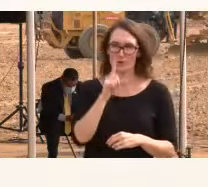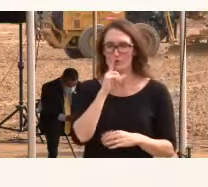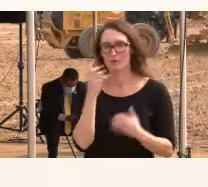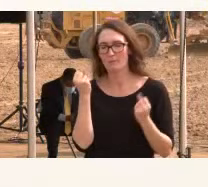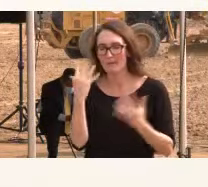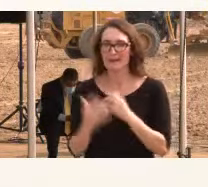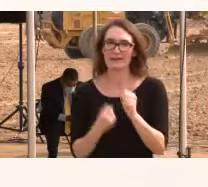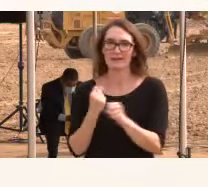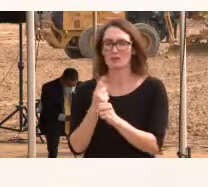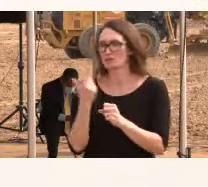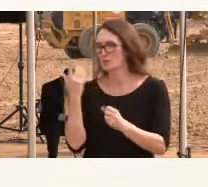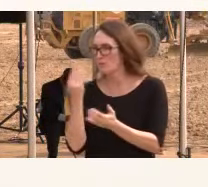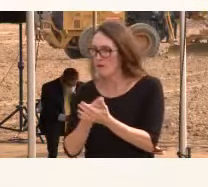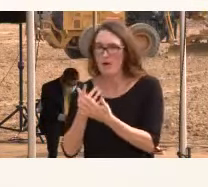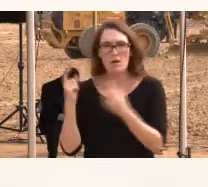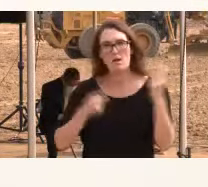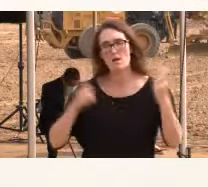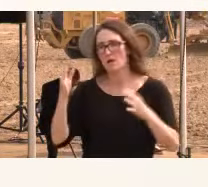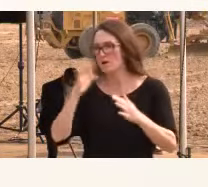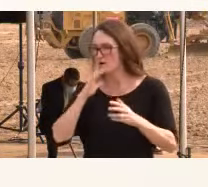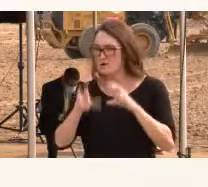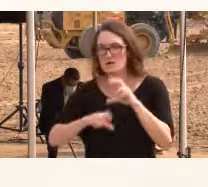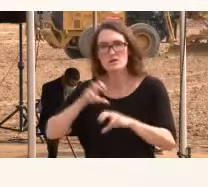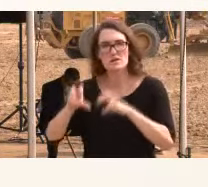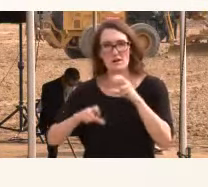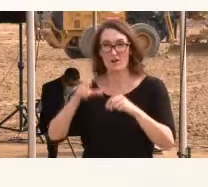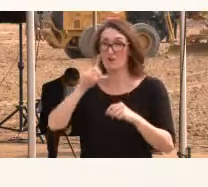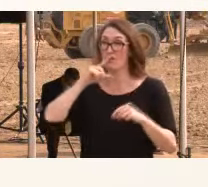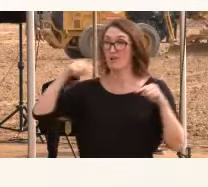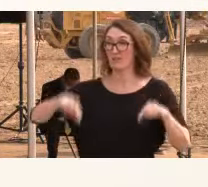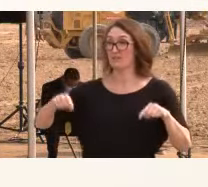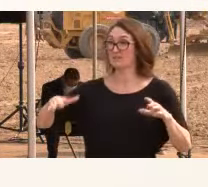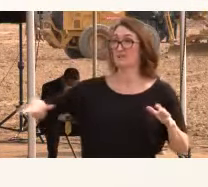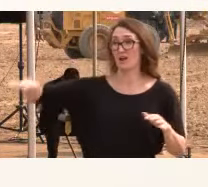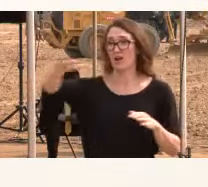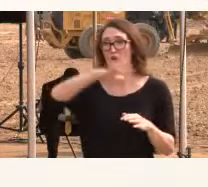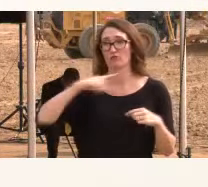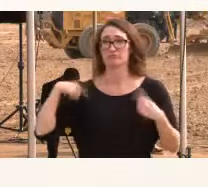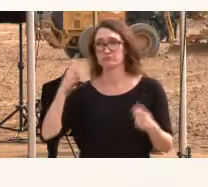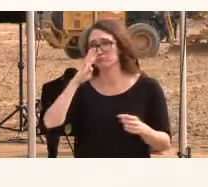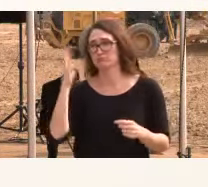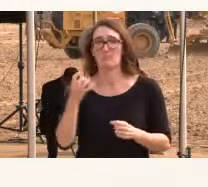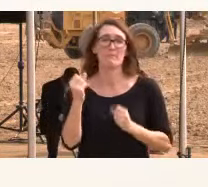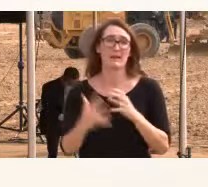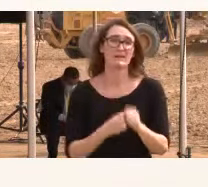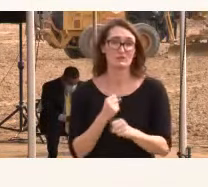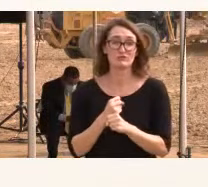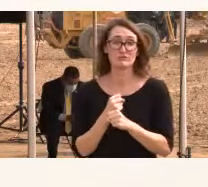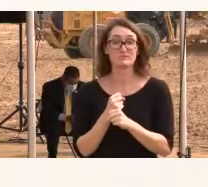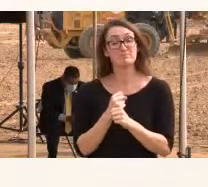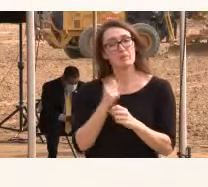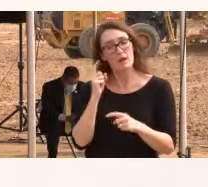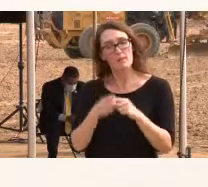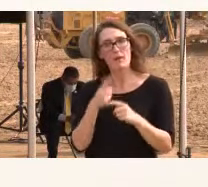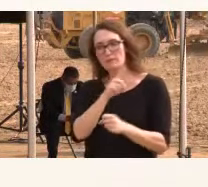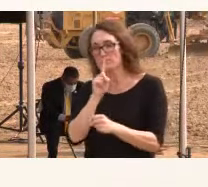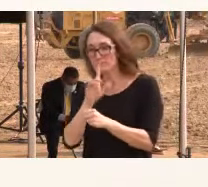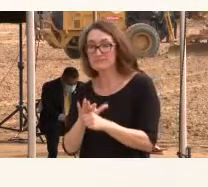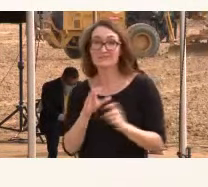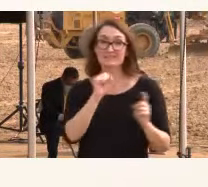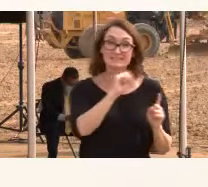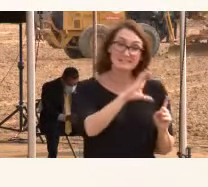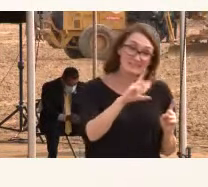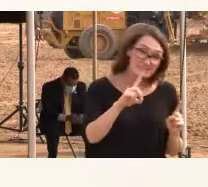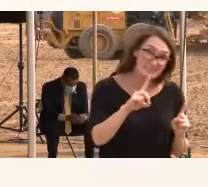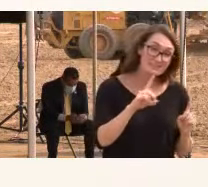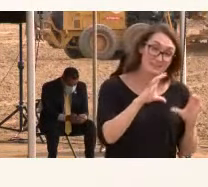the investment to an area that has been disinvested for a really long time, along with the commitment of the State Center